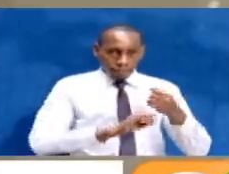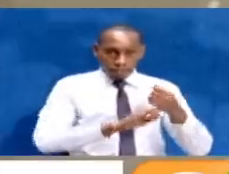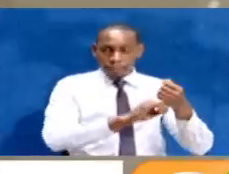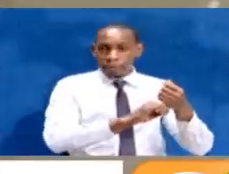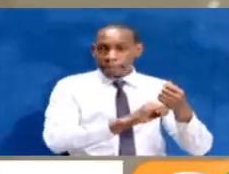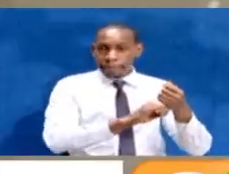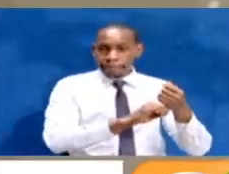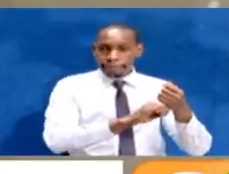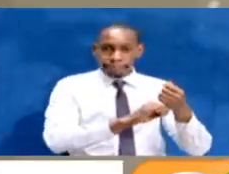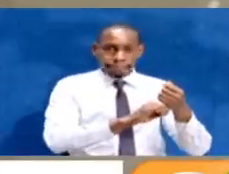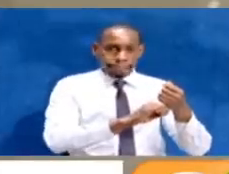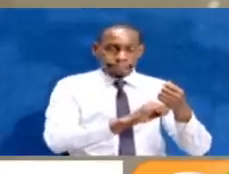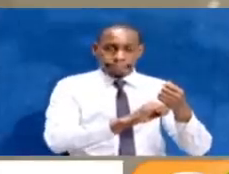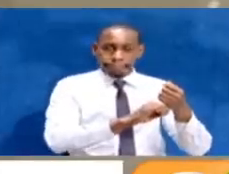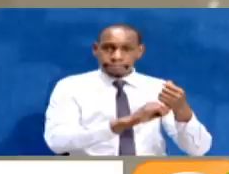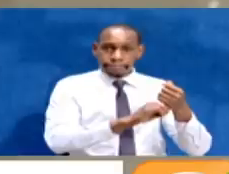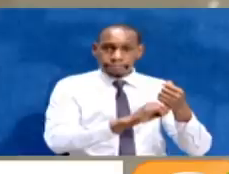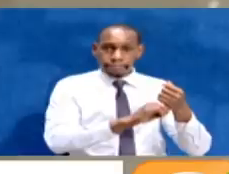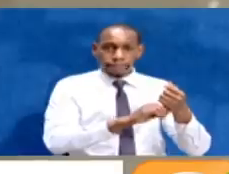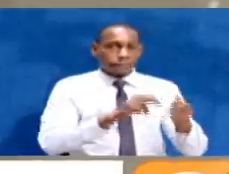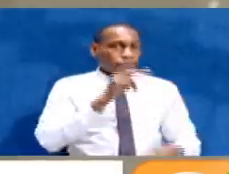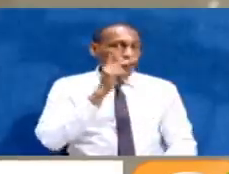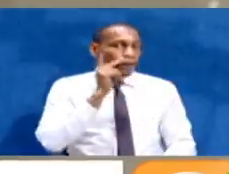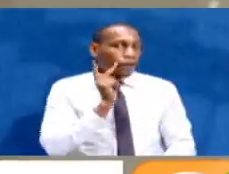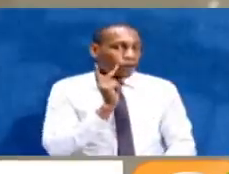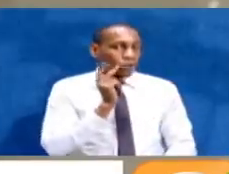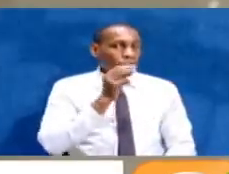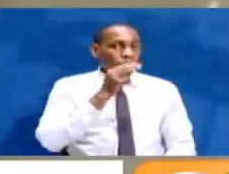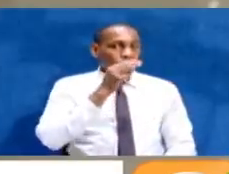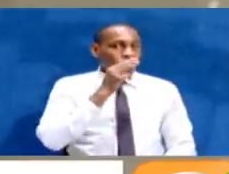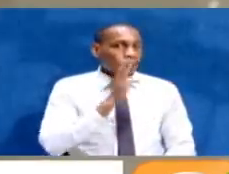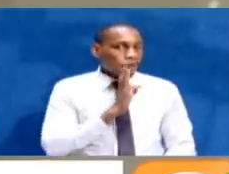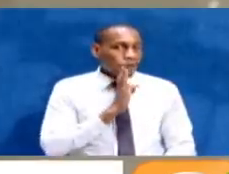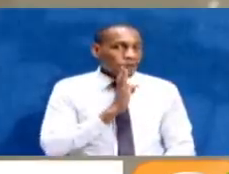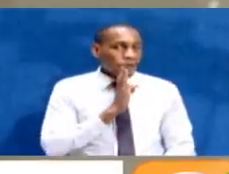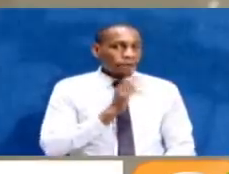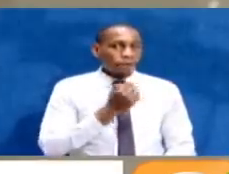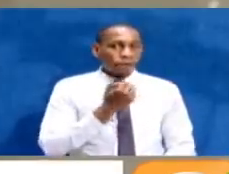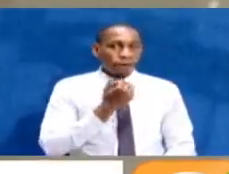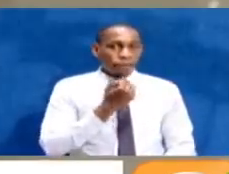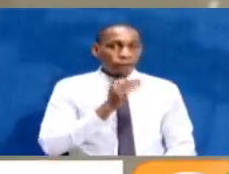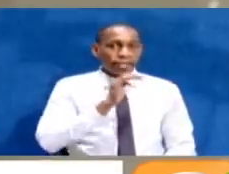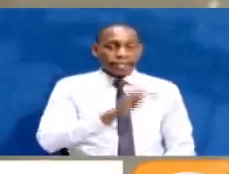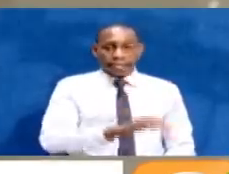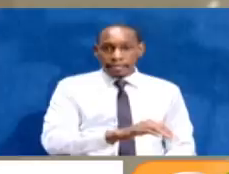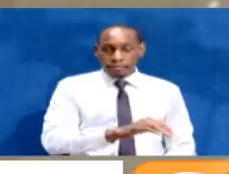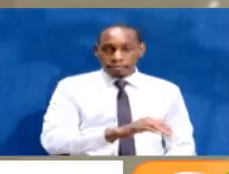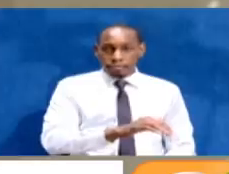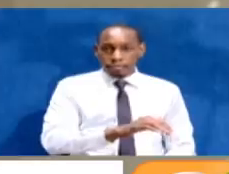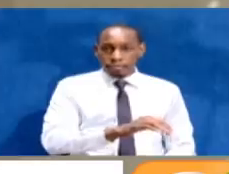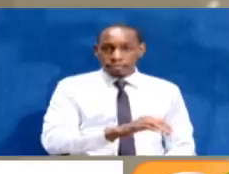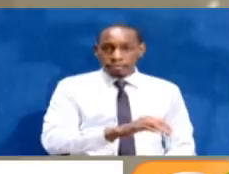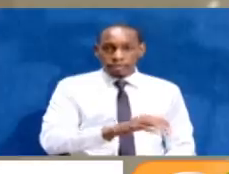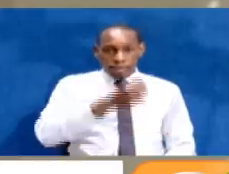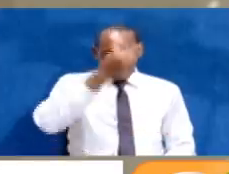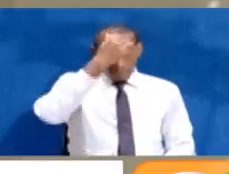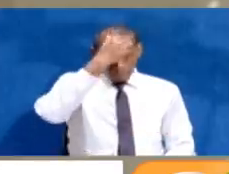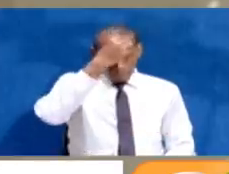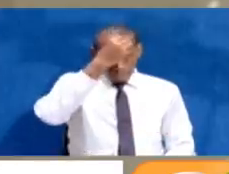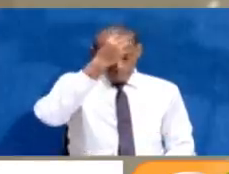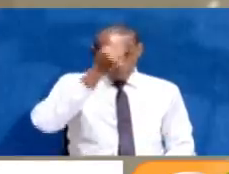around the Kalonzo, Mudavadi, Gideon, and